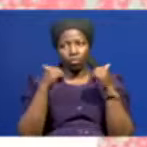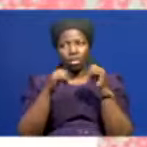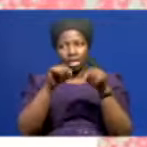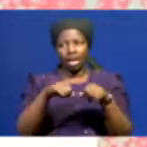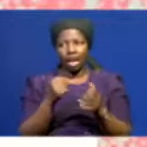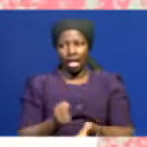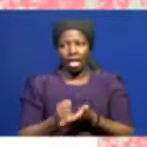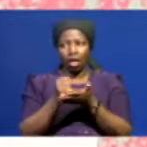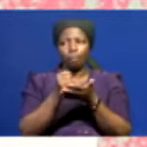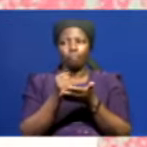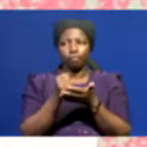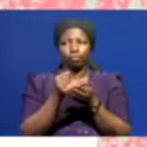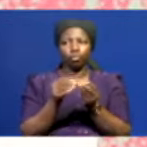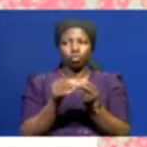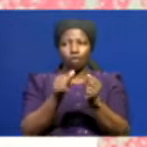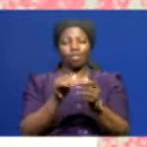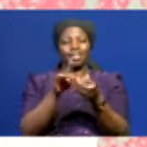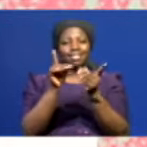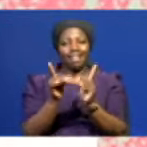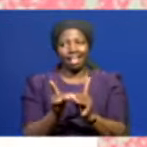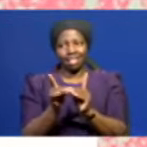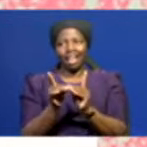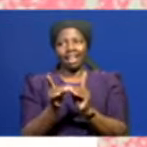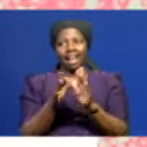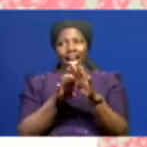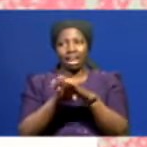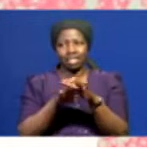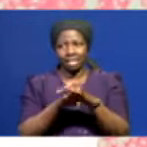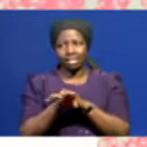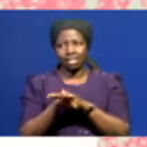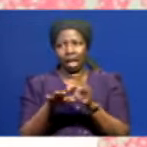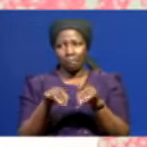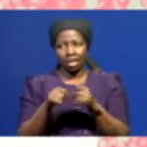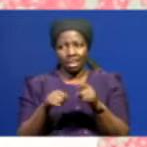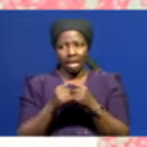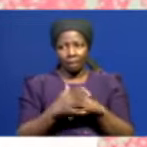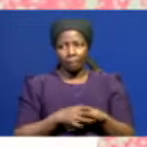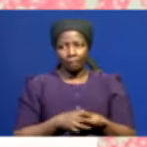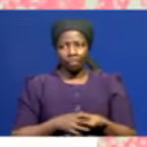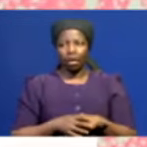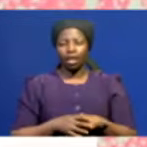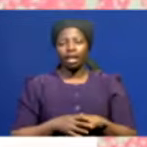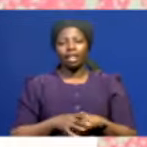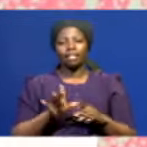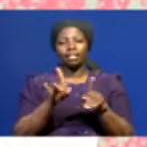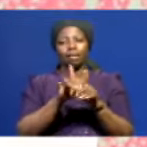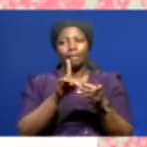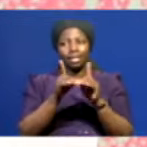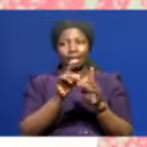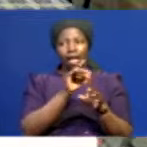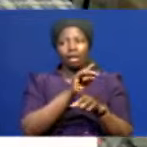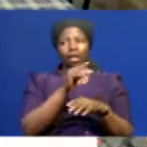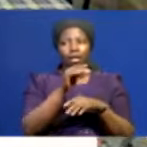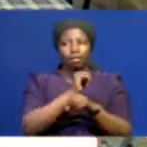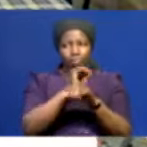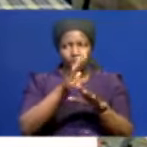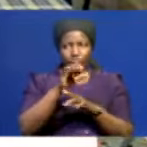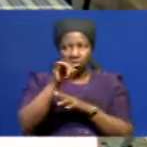How, as a data controller or a data processor, how you need to ensure that the data you handle